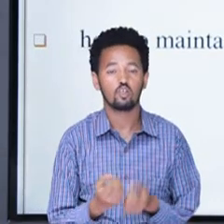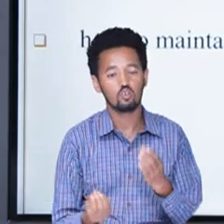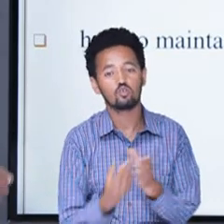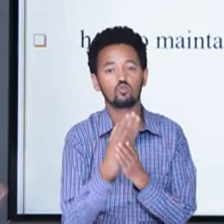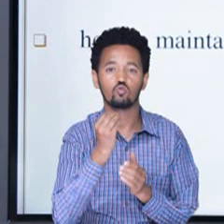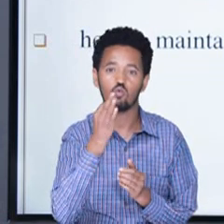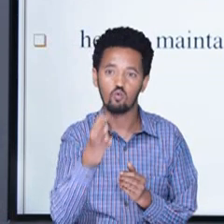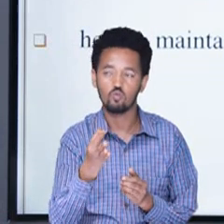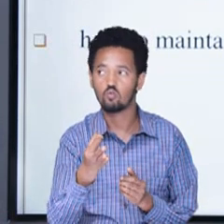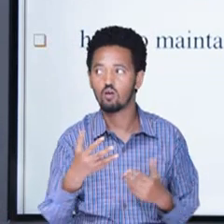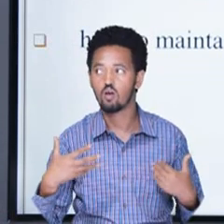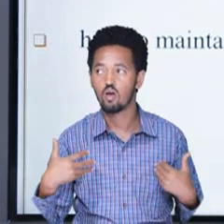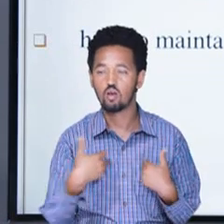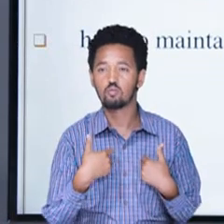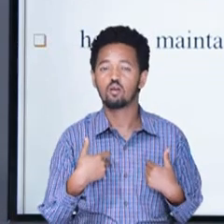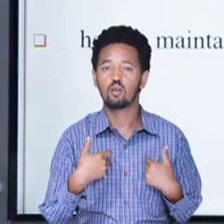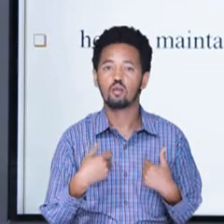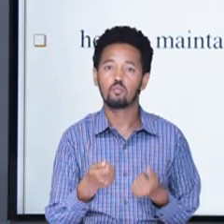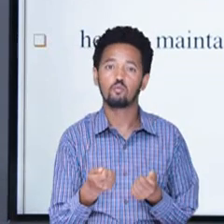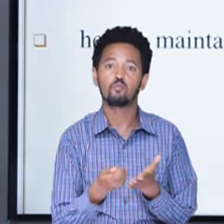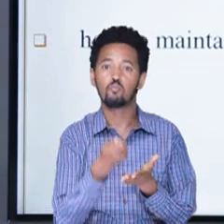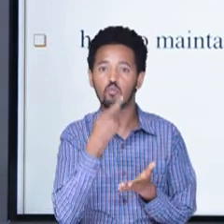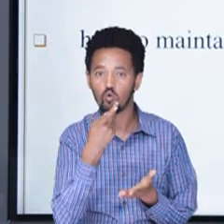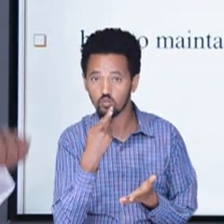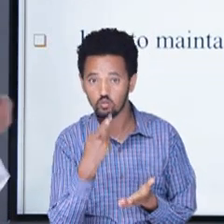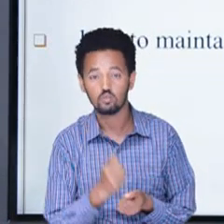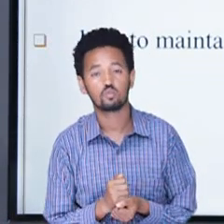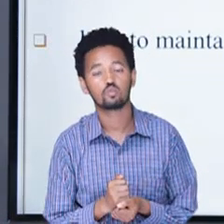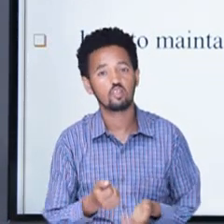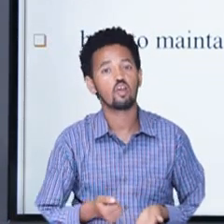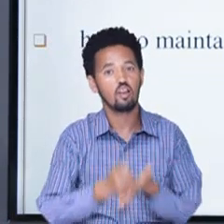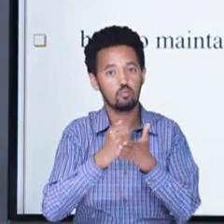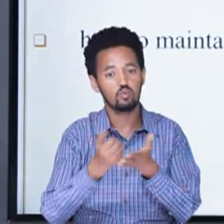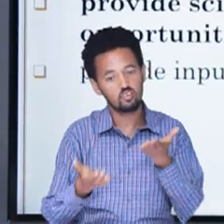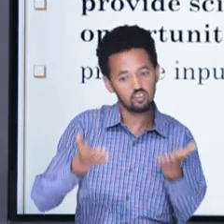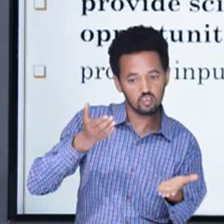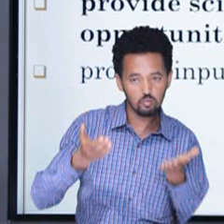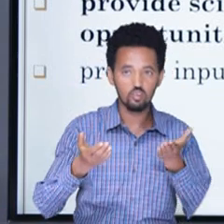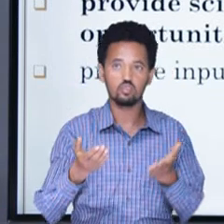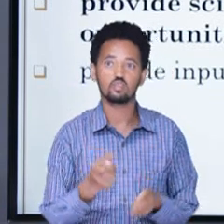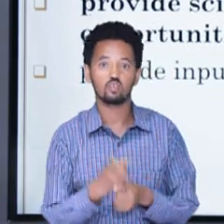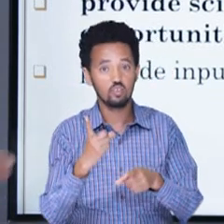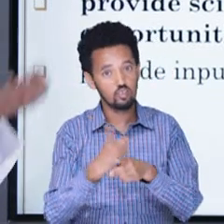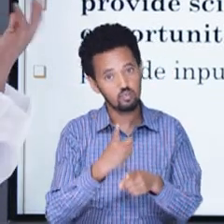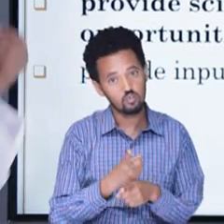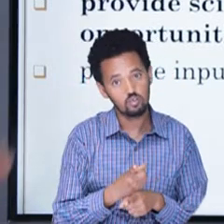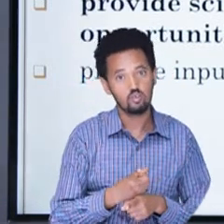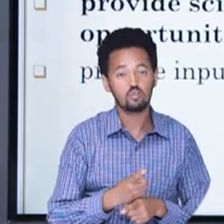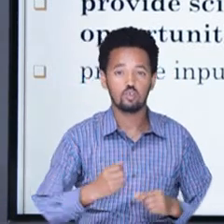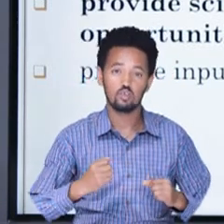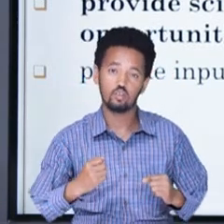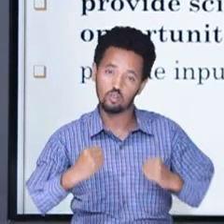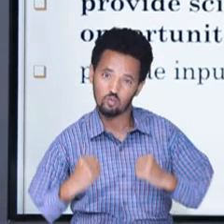of animal protein, helps to maintain the balance of nature,